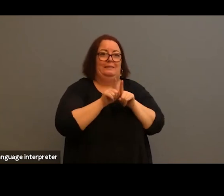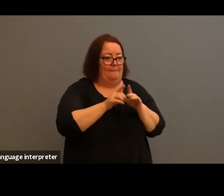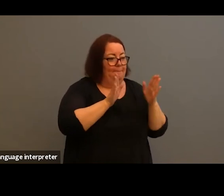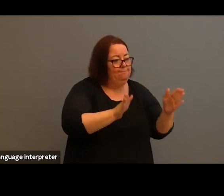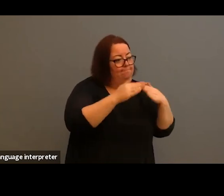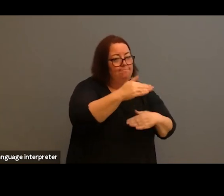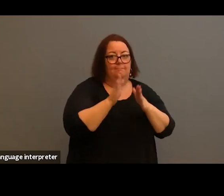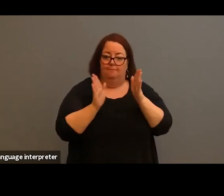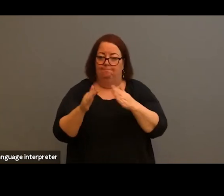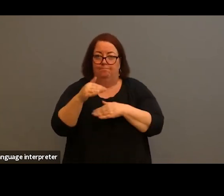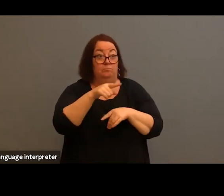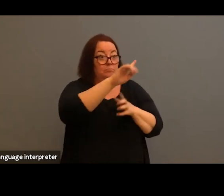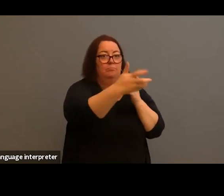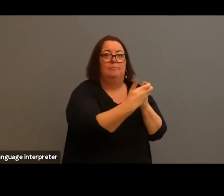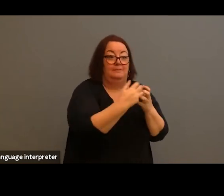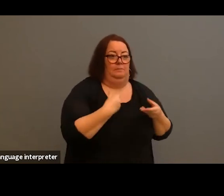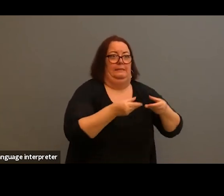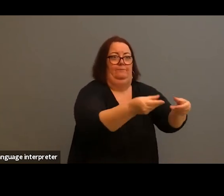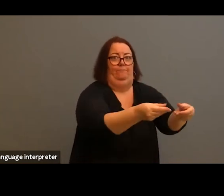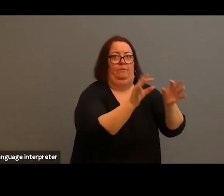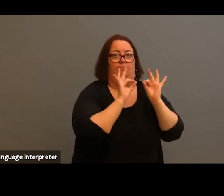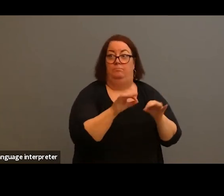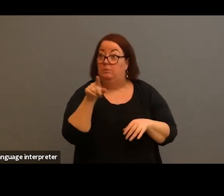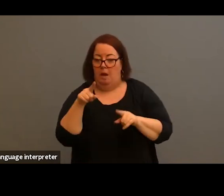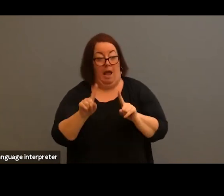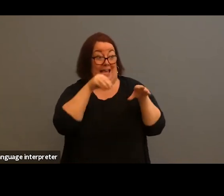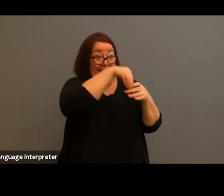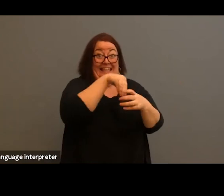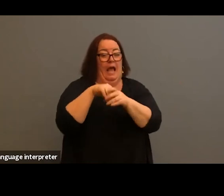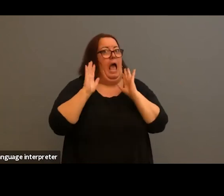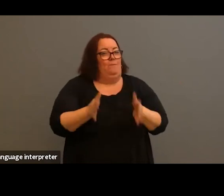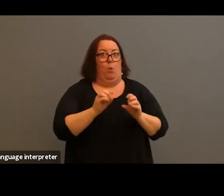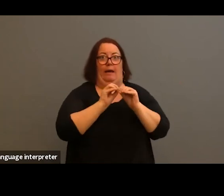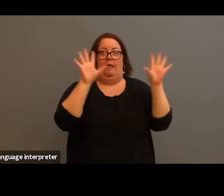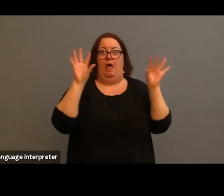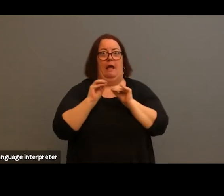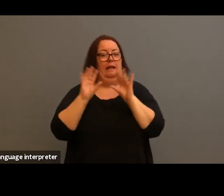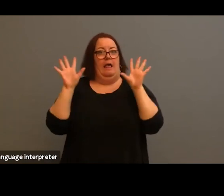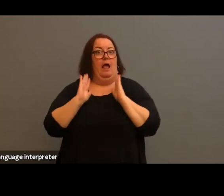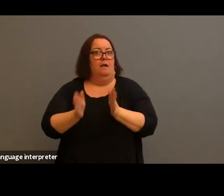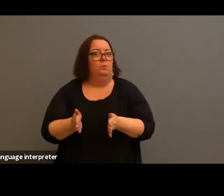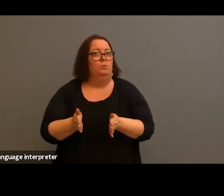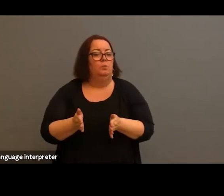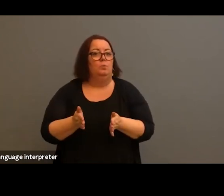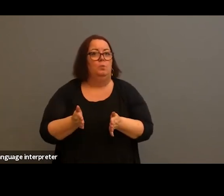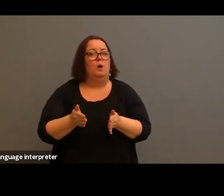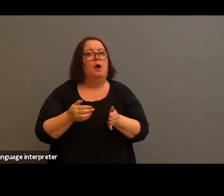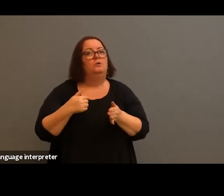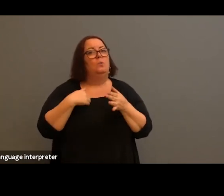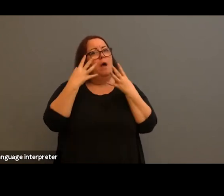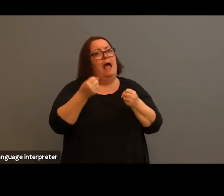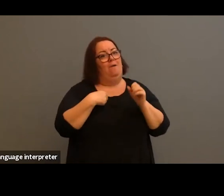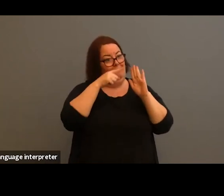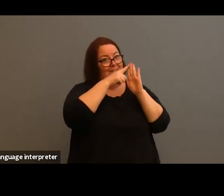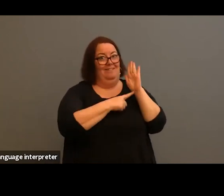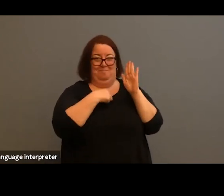we have done through the Accessibility Act, but also through the development of standards, accessibility standards in the built environment,